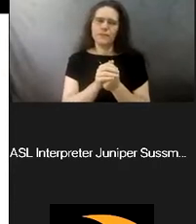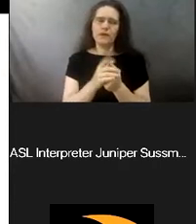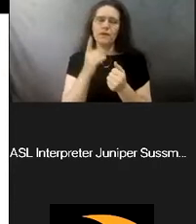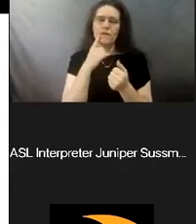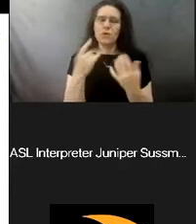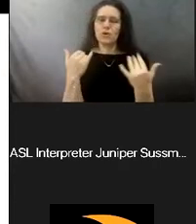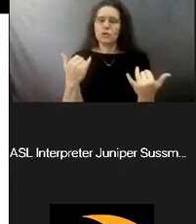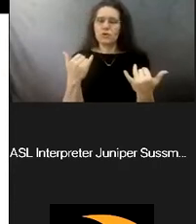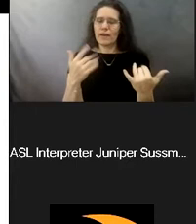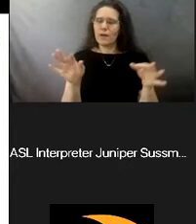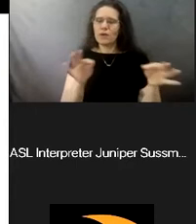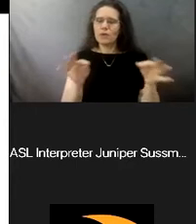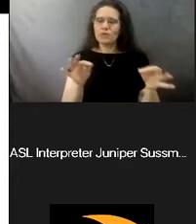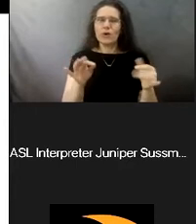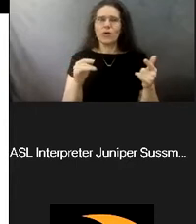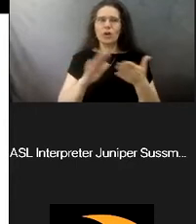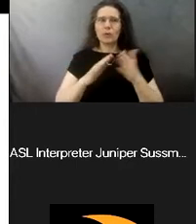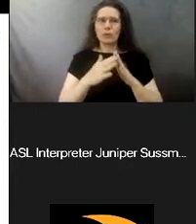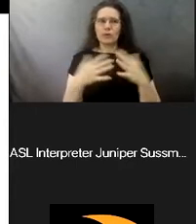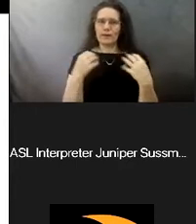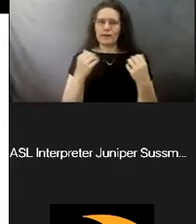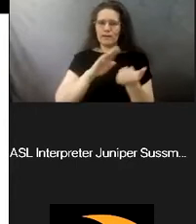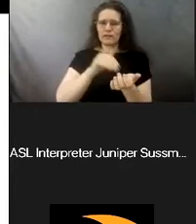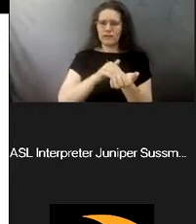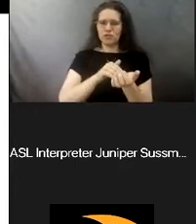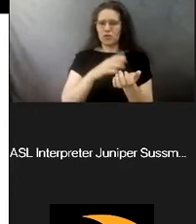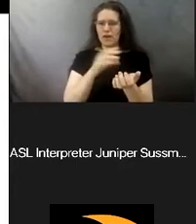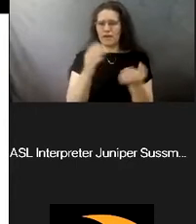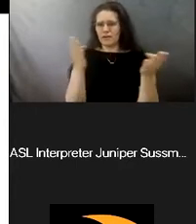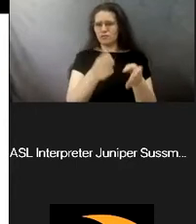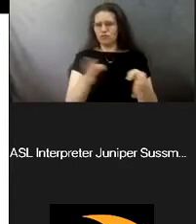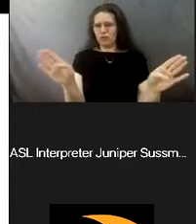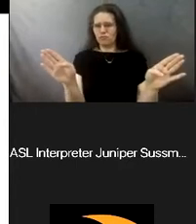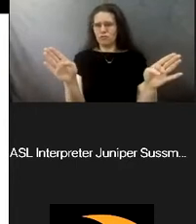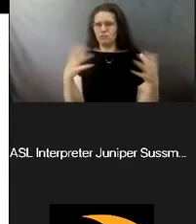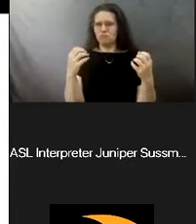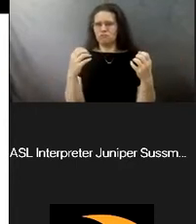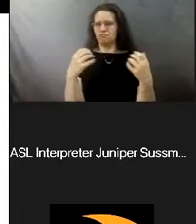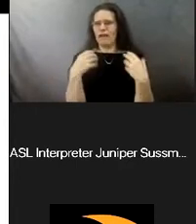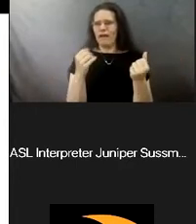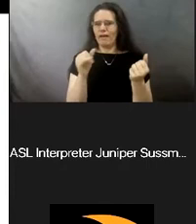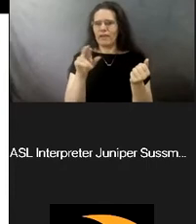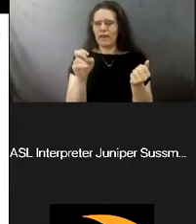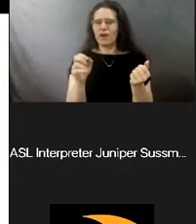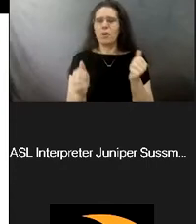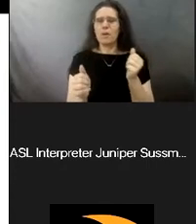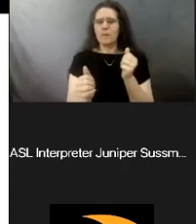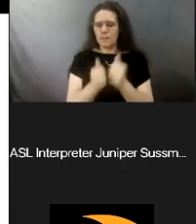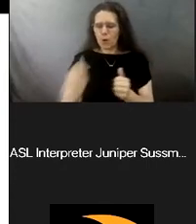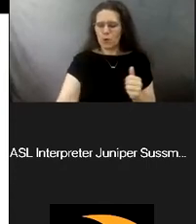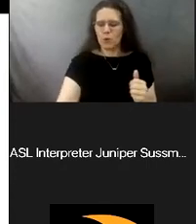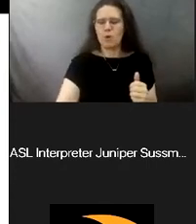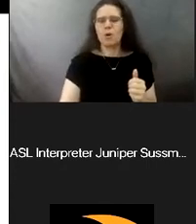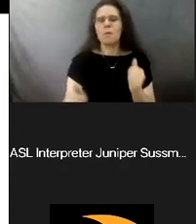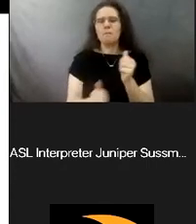health centers, and just I think as healthcare in general, the vast majority of management of chronic conditions takes place outside of the walls